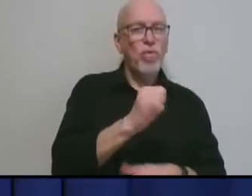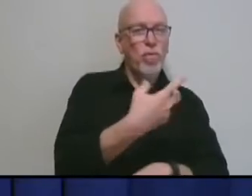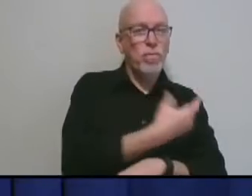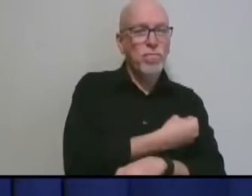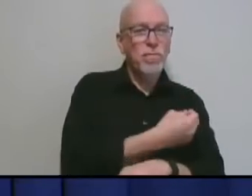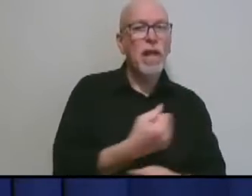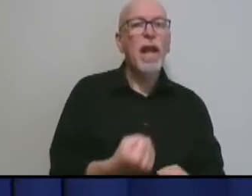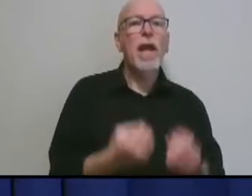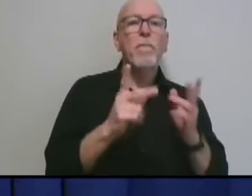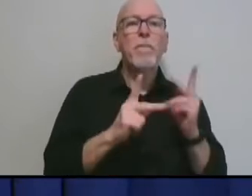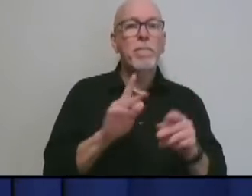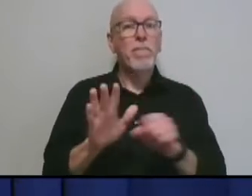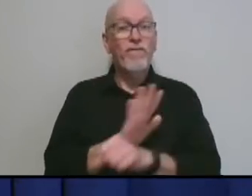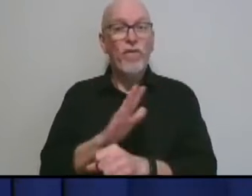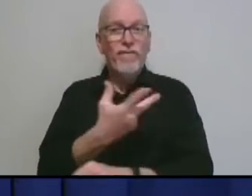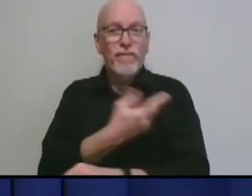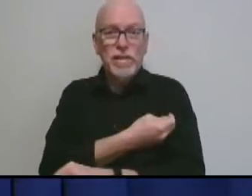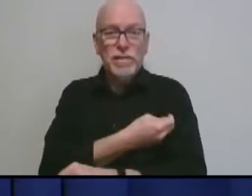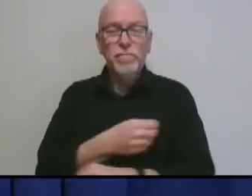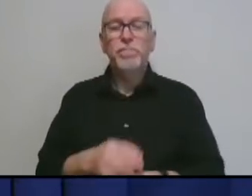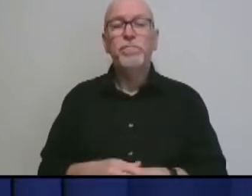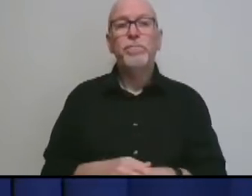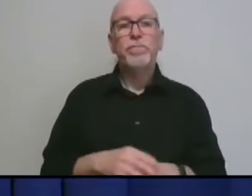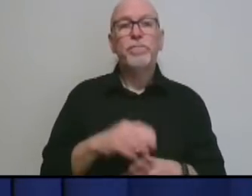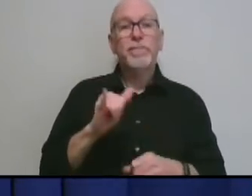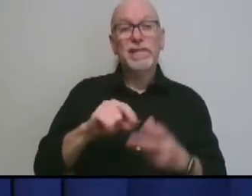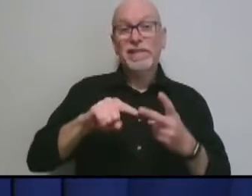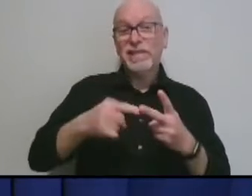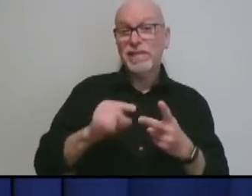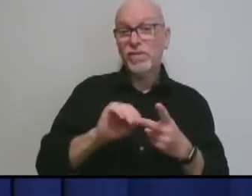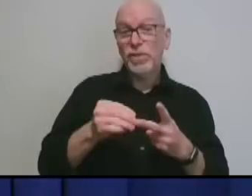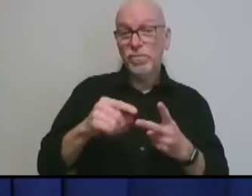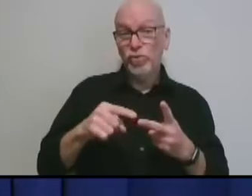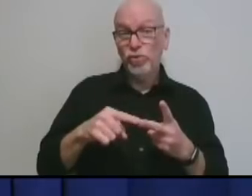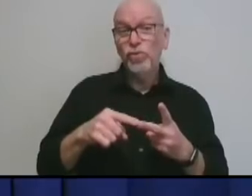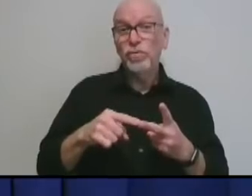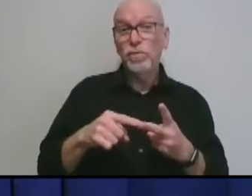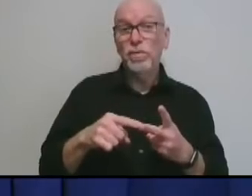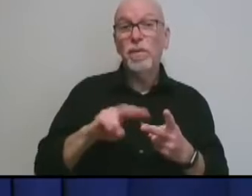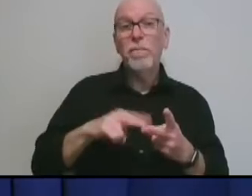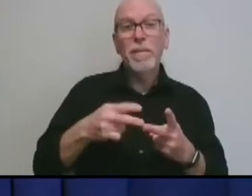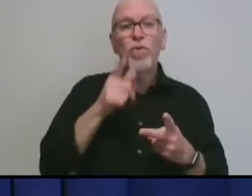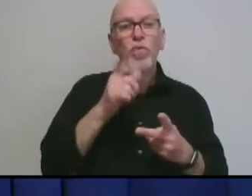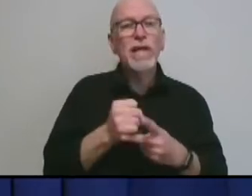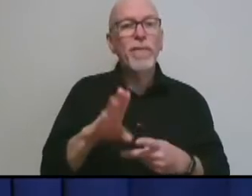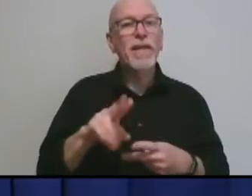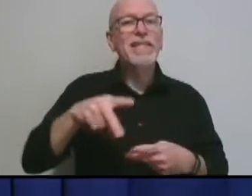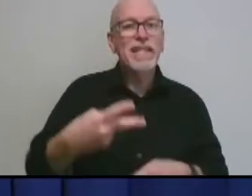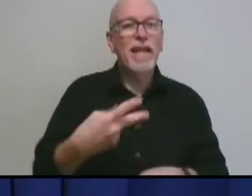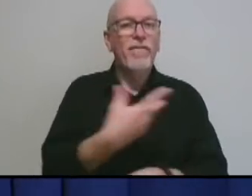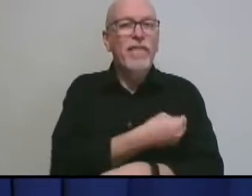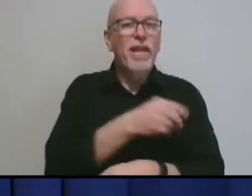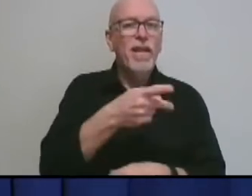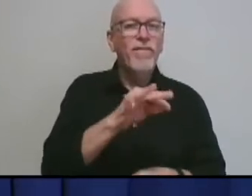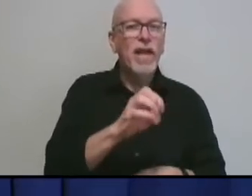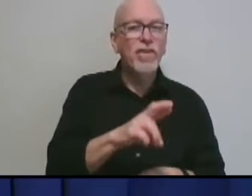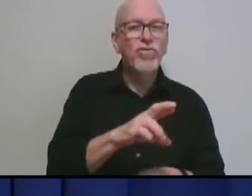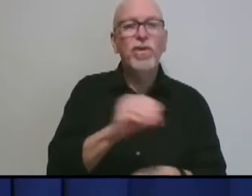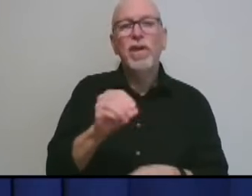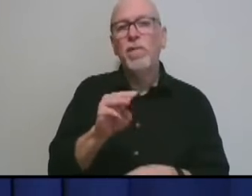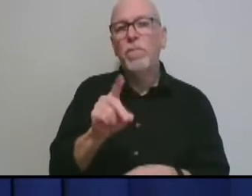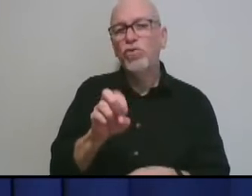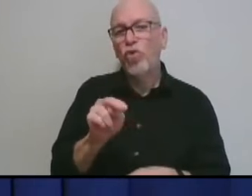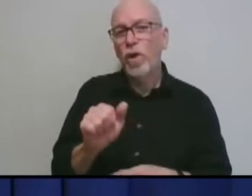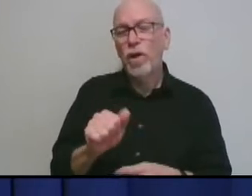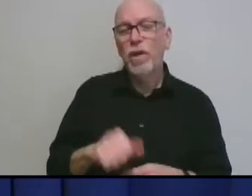of people fully vaccinated. That second number reflected people who had received their second dose of Pfizer or Moderna, and those